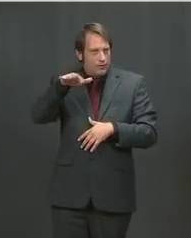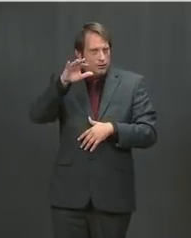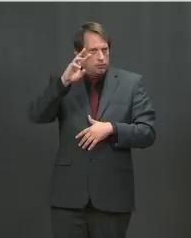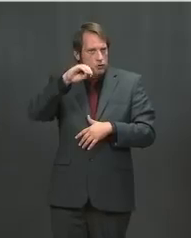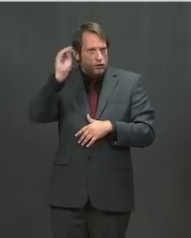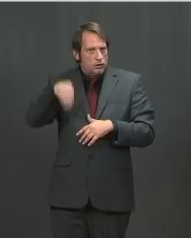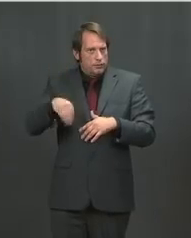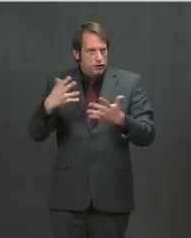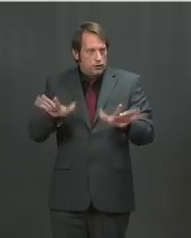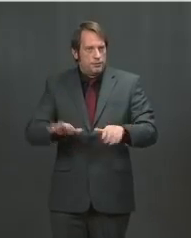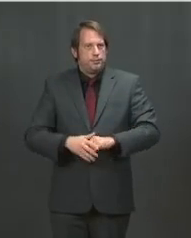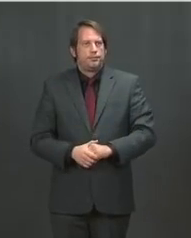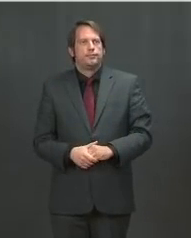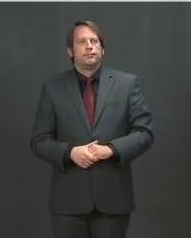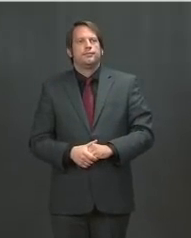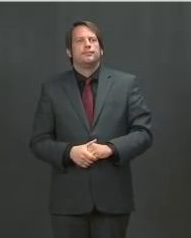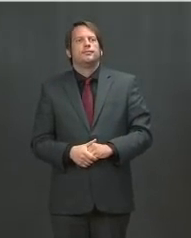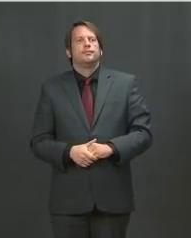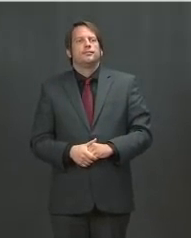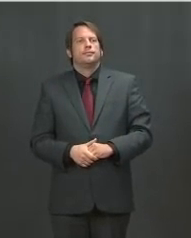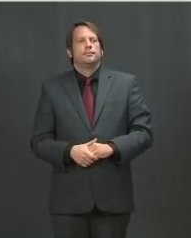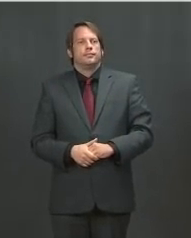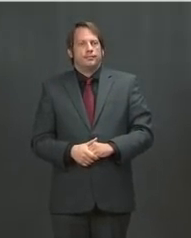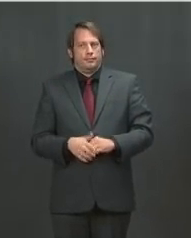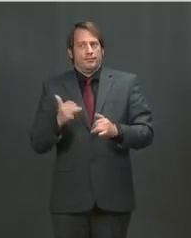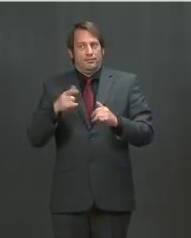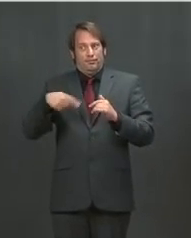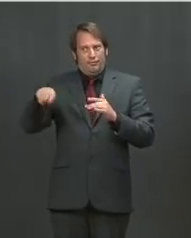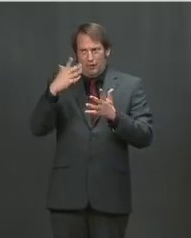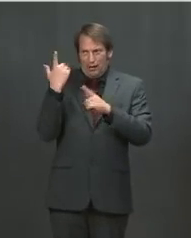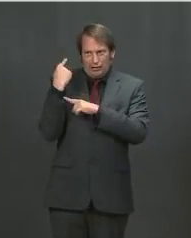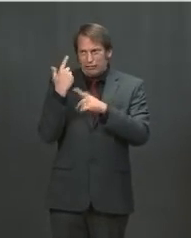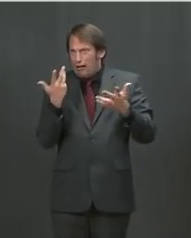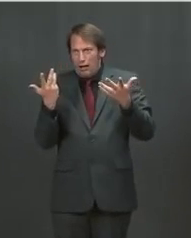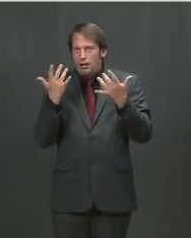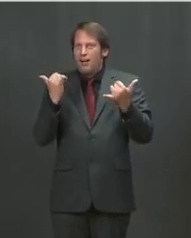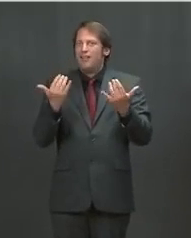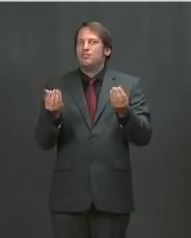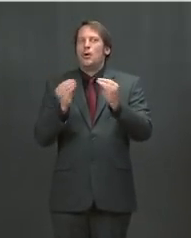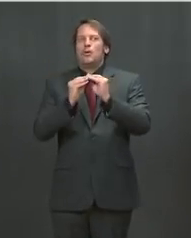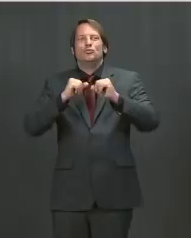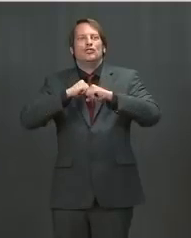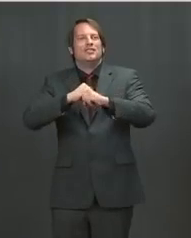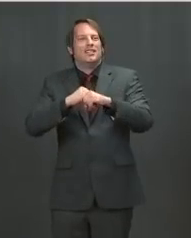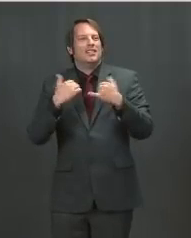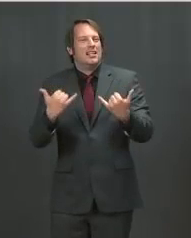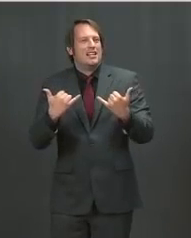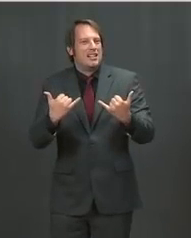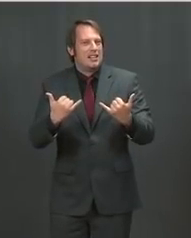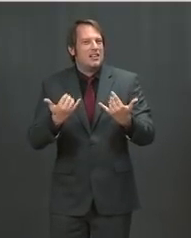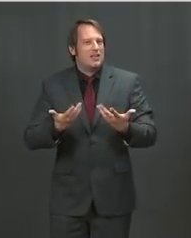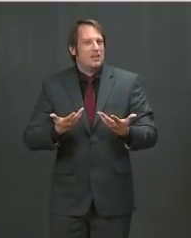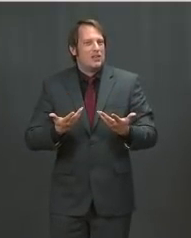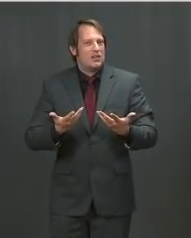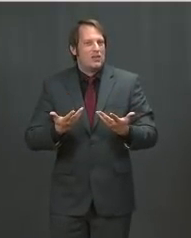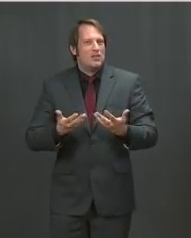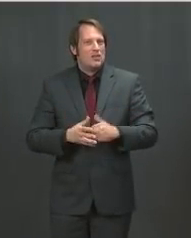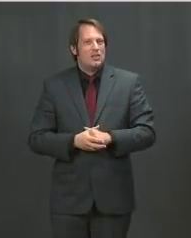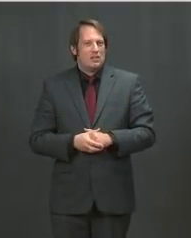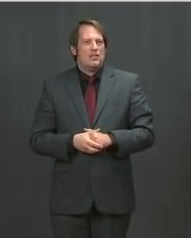year ago when this pandemic began. The trends in increasing cases and transmission also underscore the importance